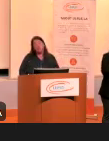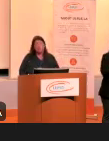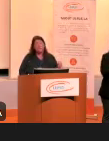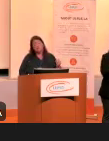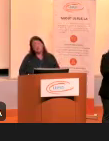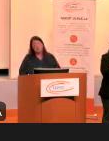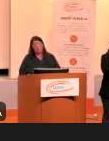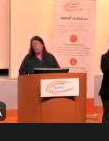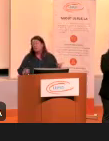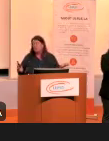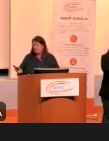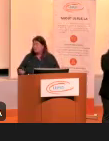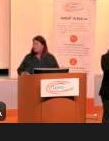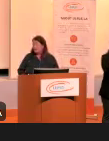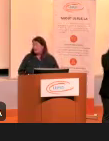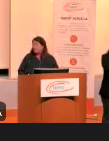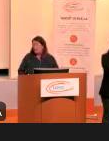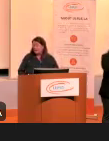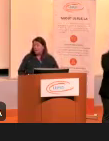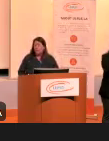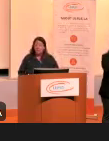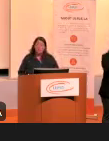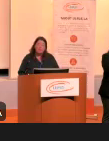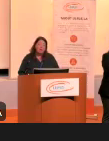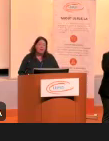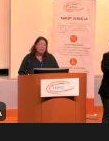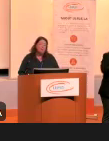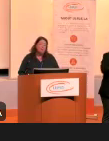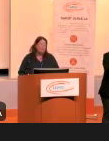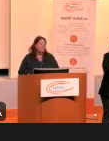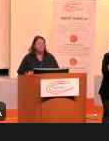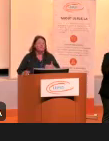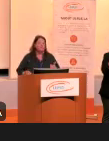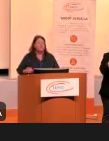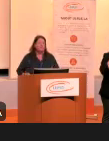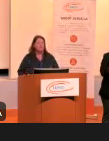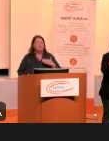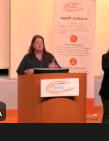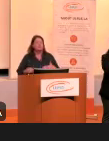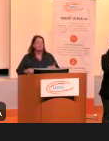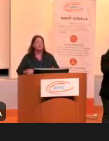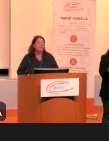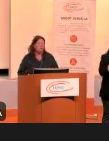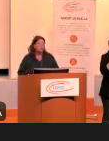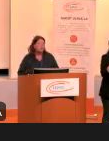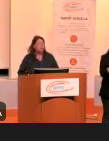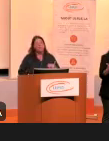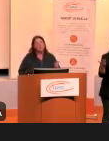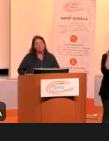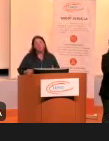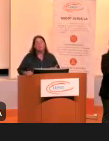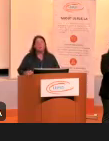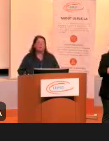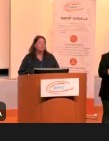more lupus-specific markers like the HDL I was talking about, to see if we can really get this even better so that